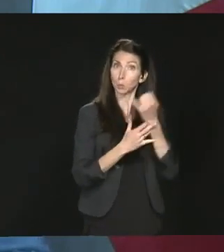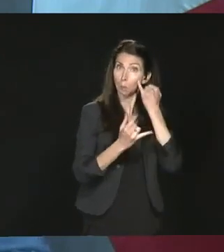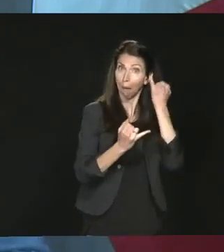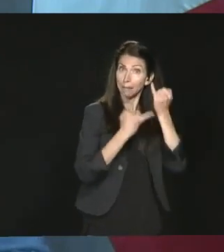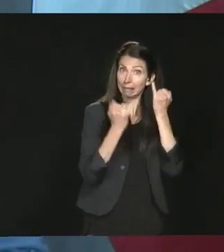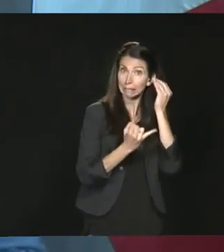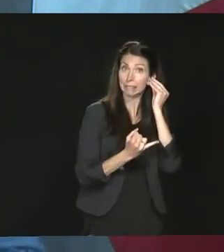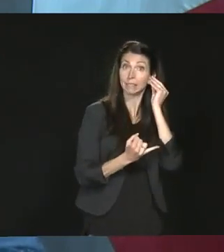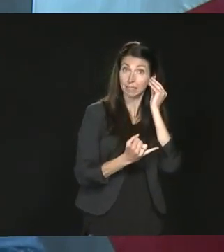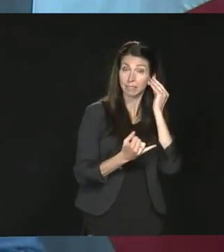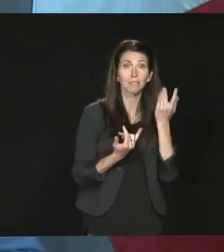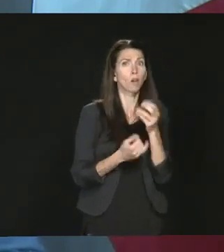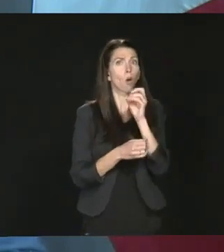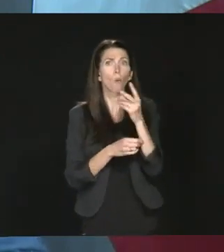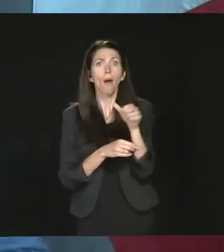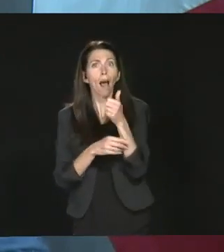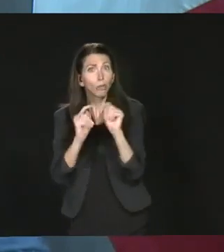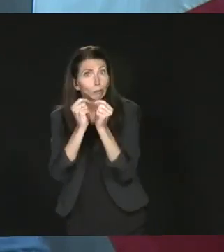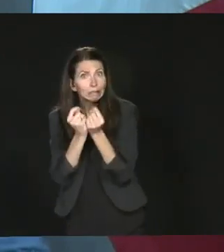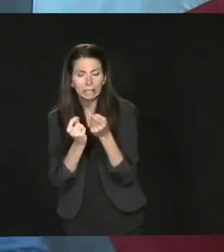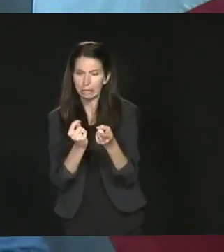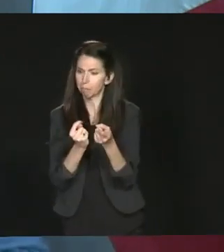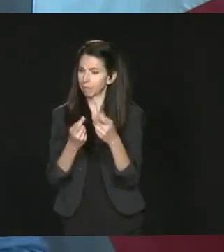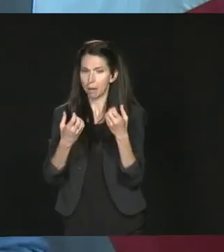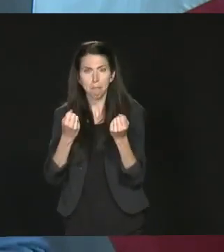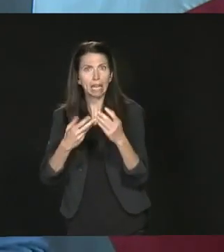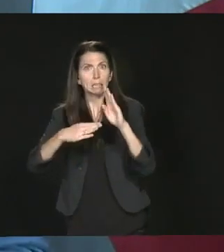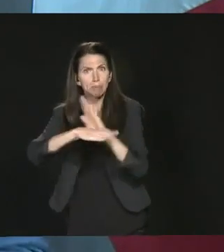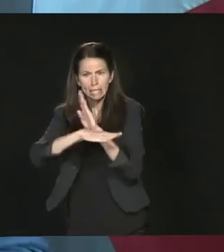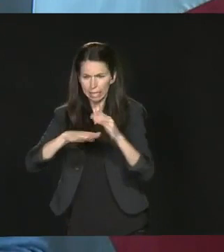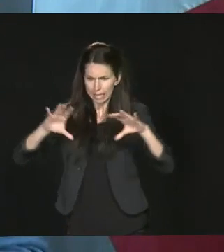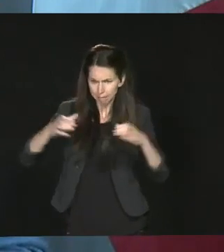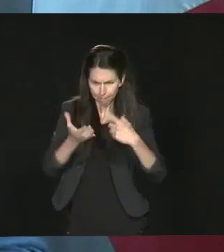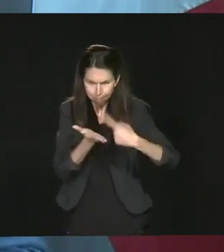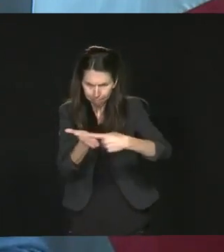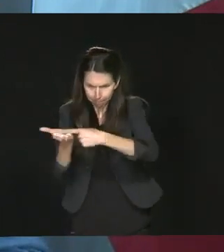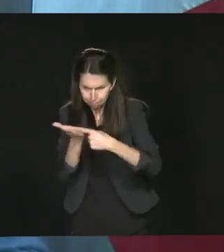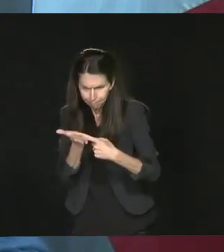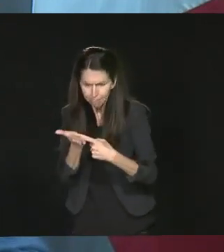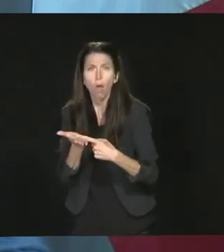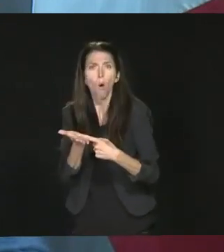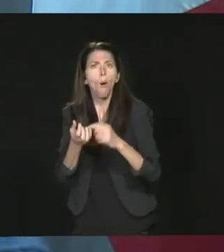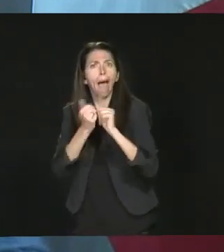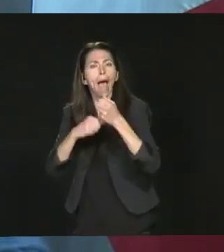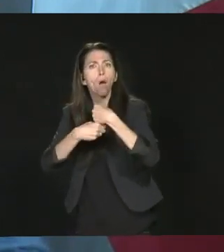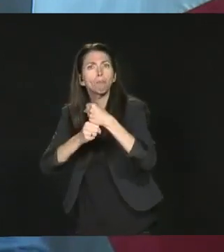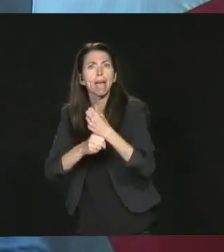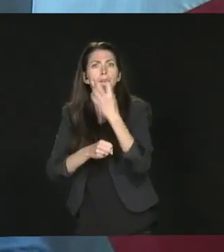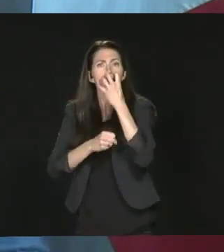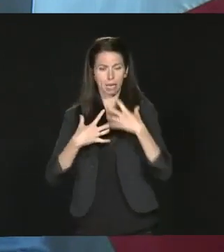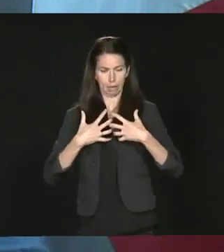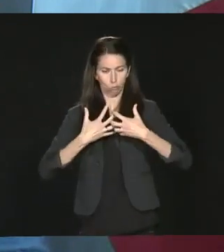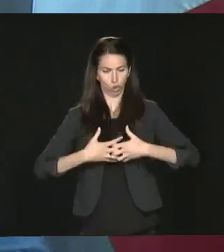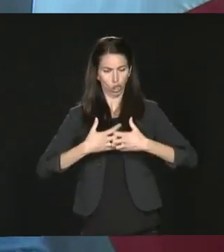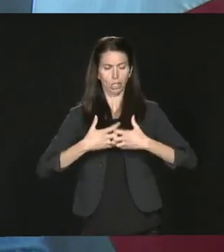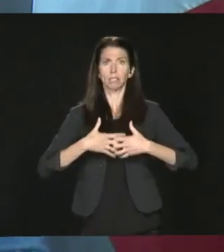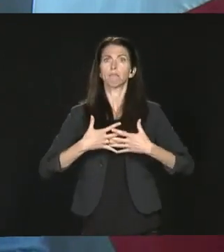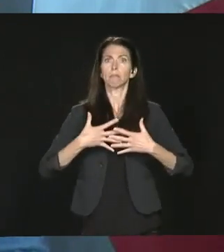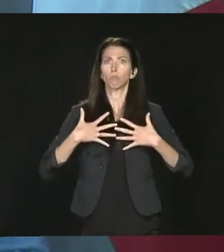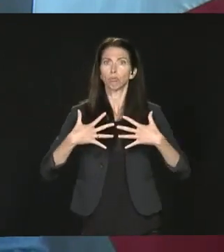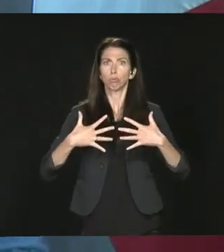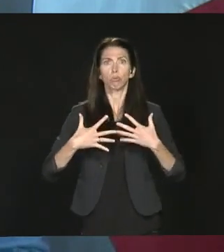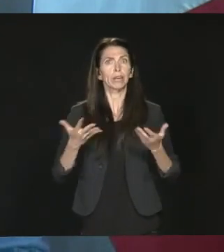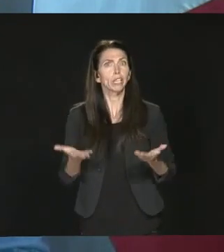and produce multiple made in Canada ventilators, to sourcing and studying potentially groundbreaking point